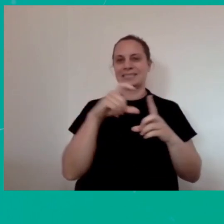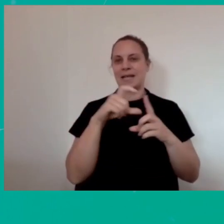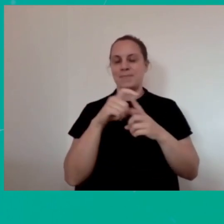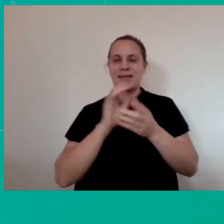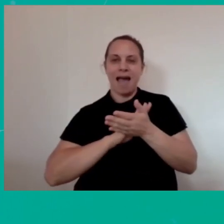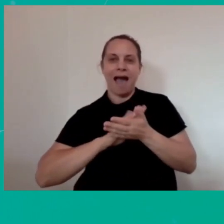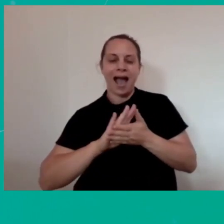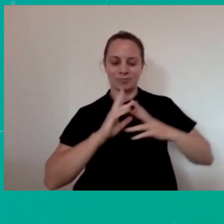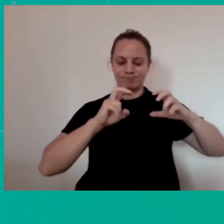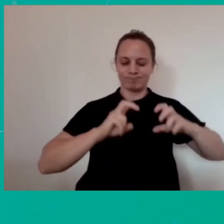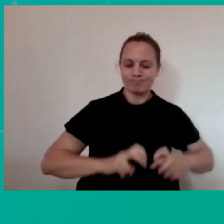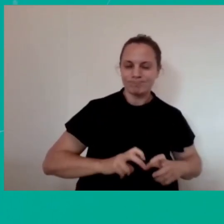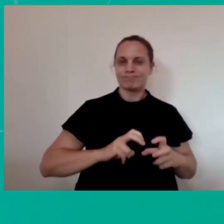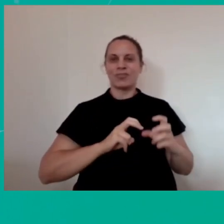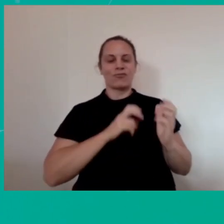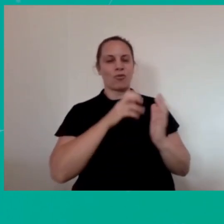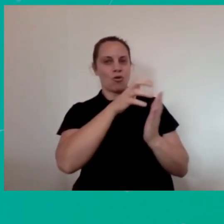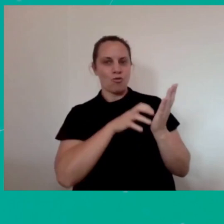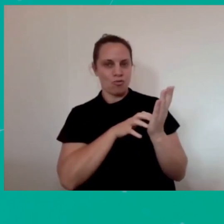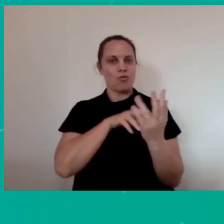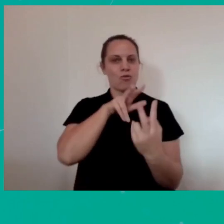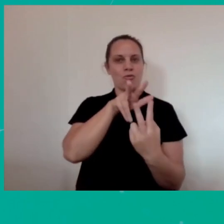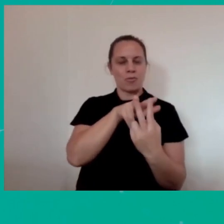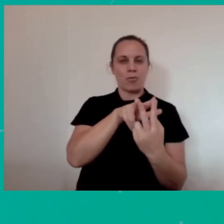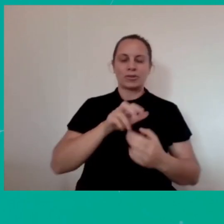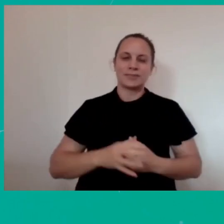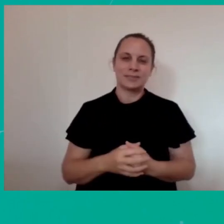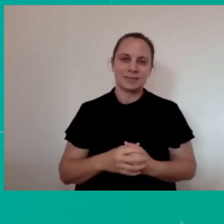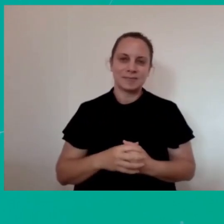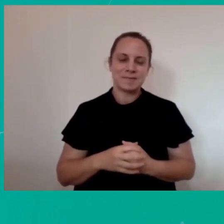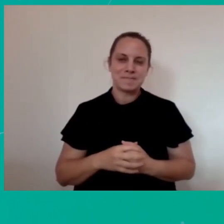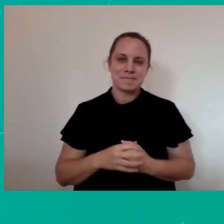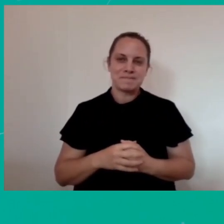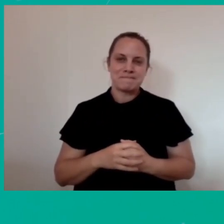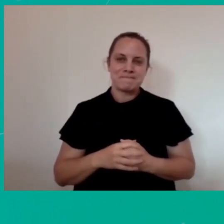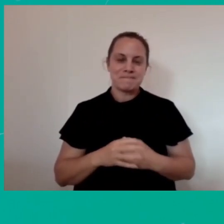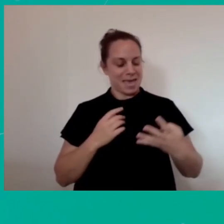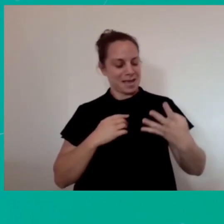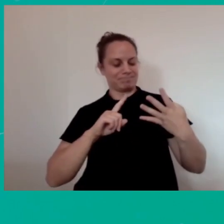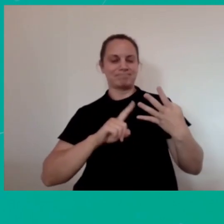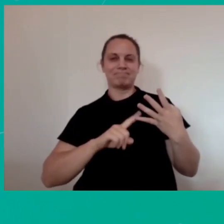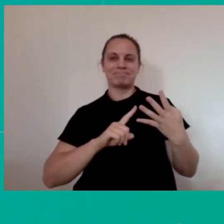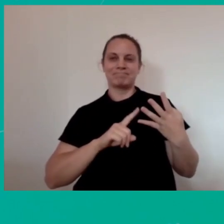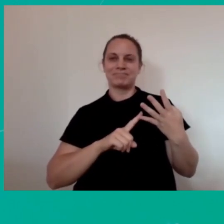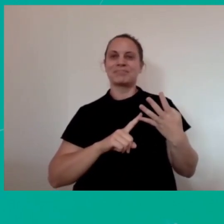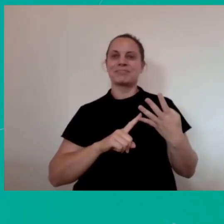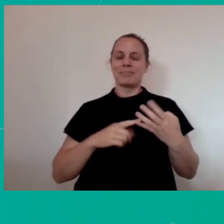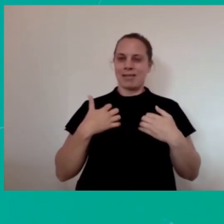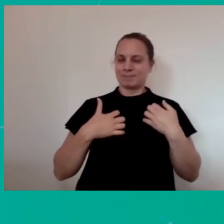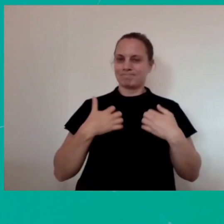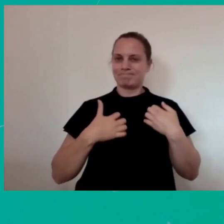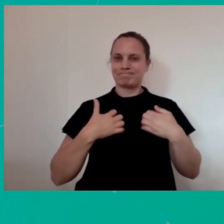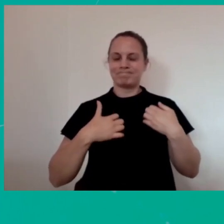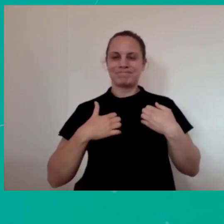of the report Acting Now for Violence and Abuse Free Future. And finally, we are delighted that the Minister